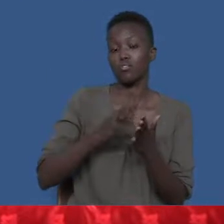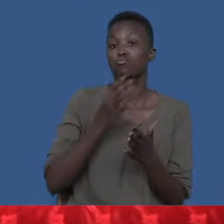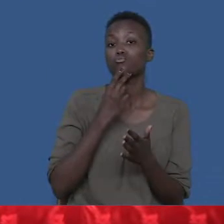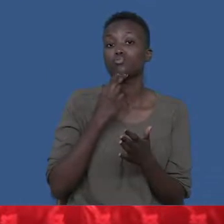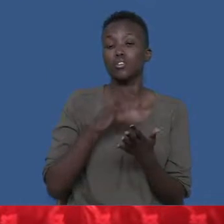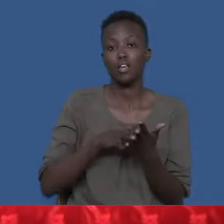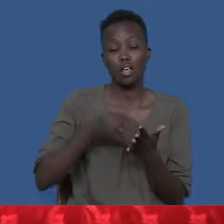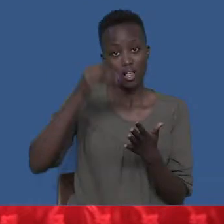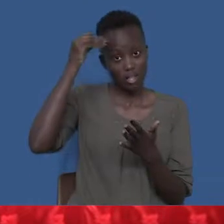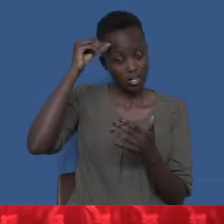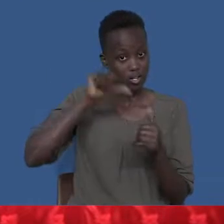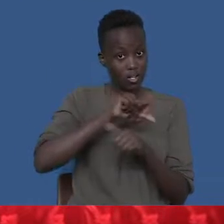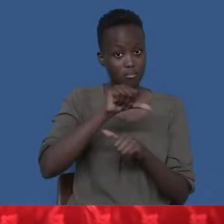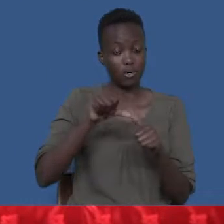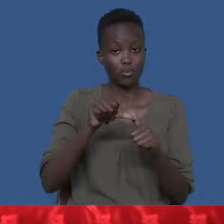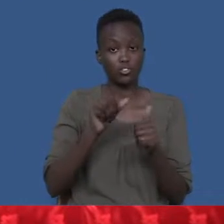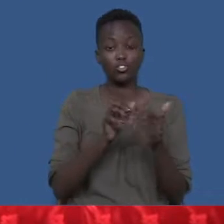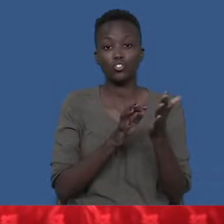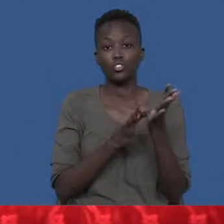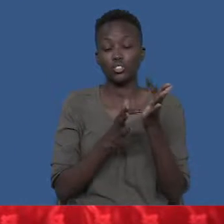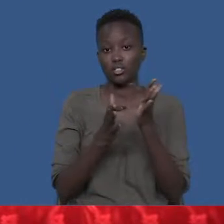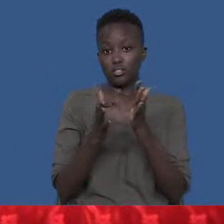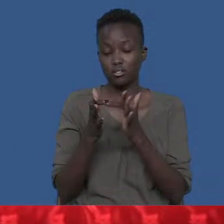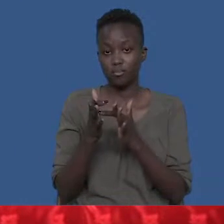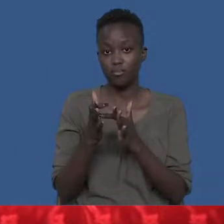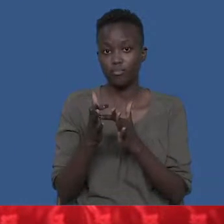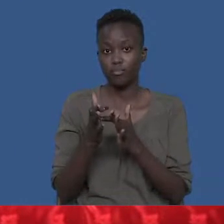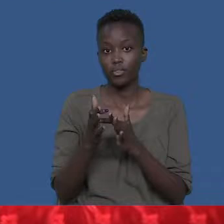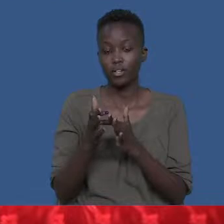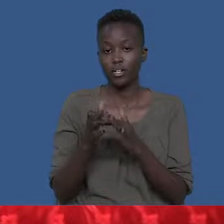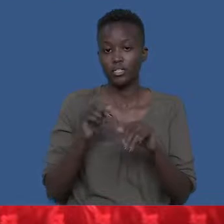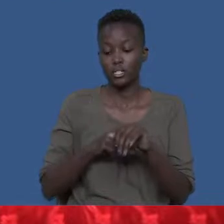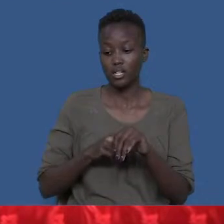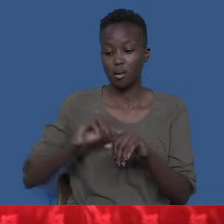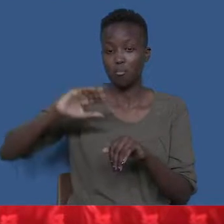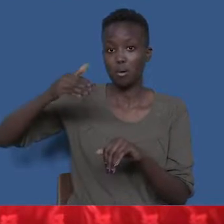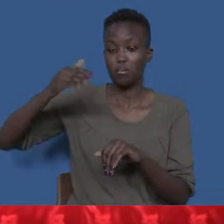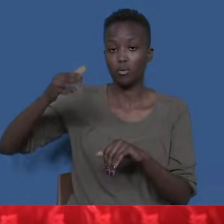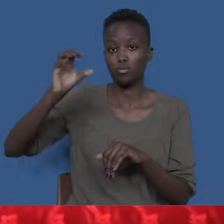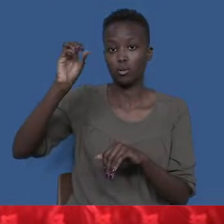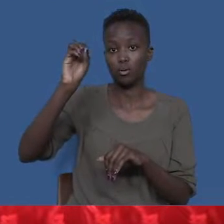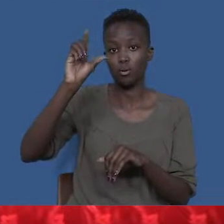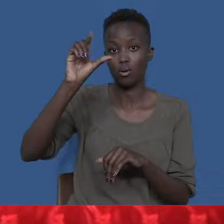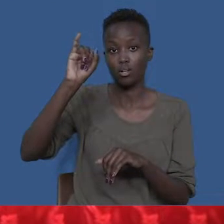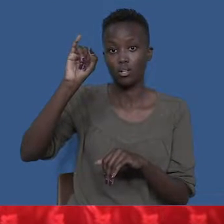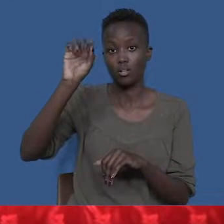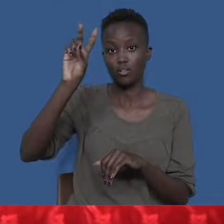Tuesday, we reflected on Jesus at the Mount of Olives, and we learned